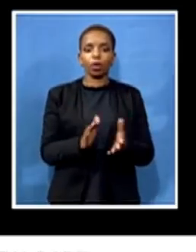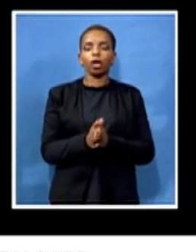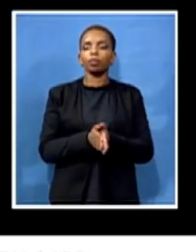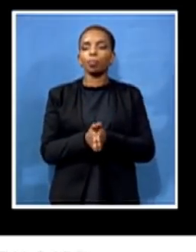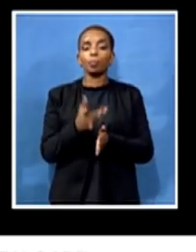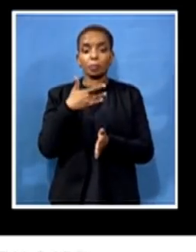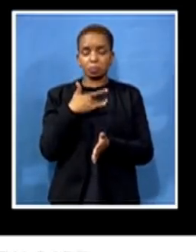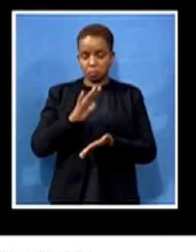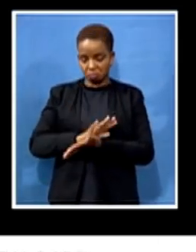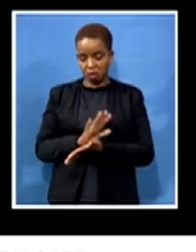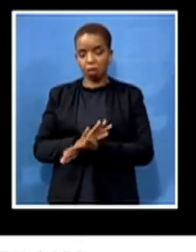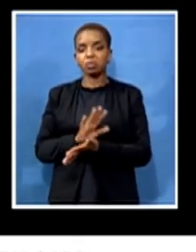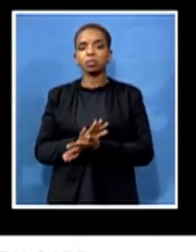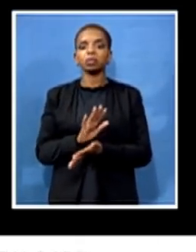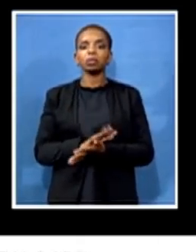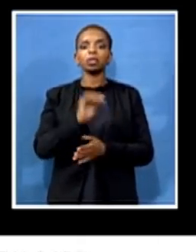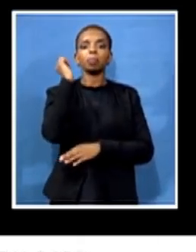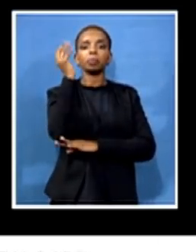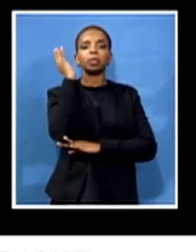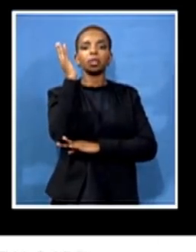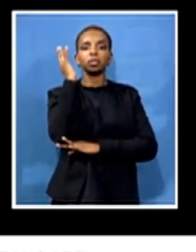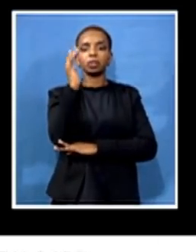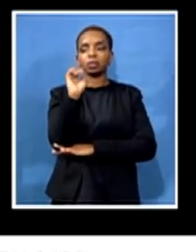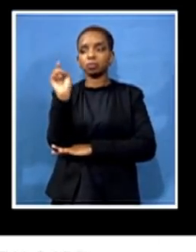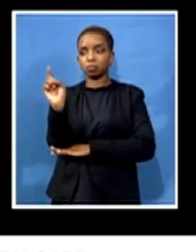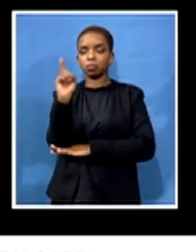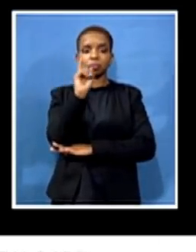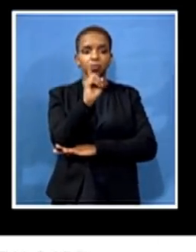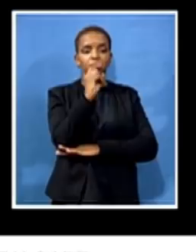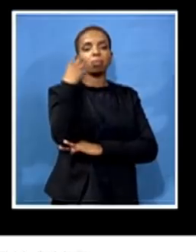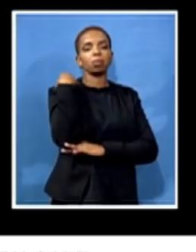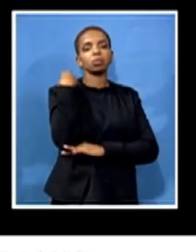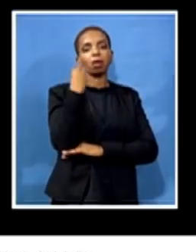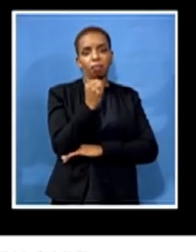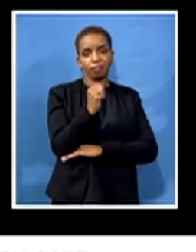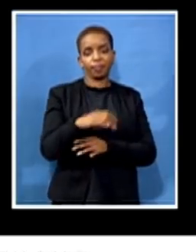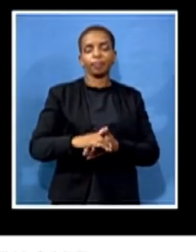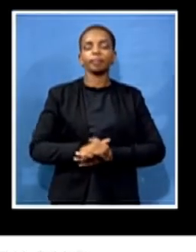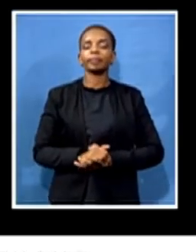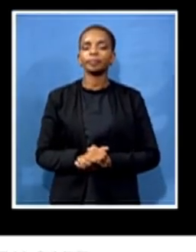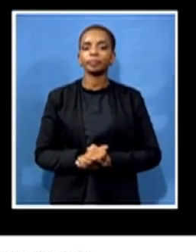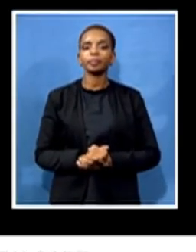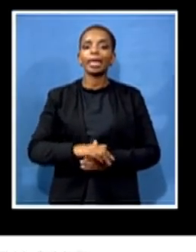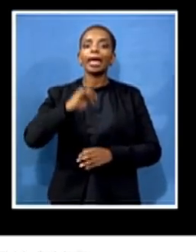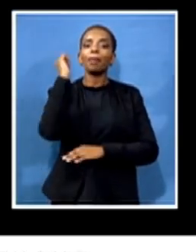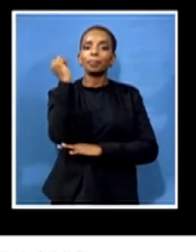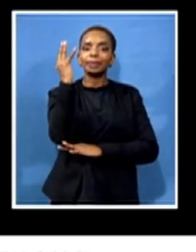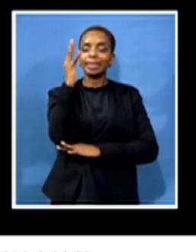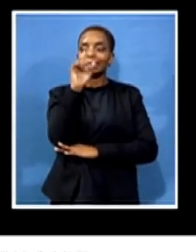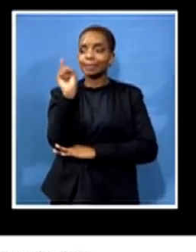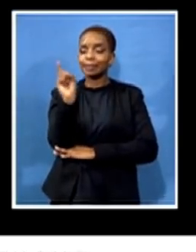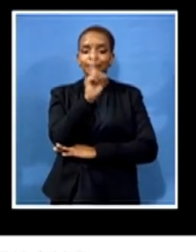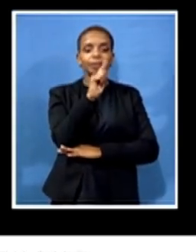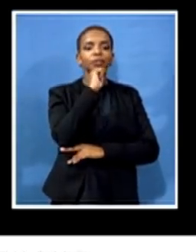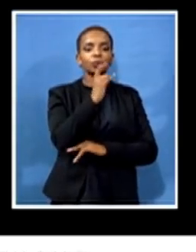the two honorable ministers. The presentations indeed inspire confidence, and for me,